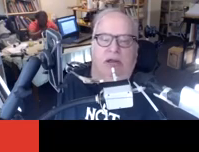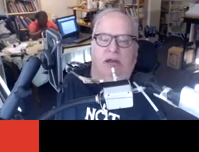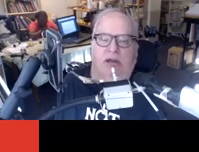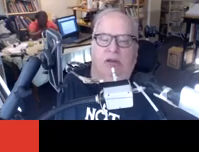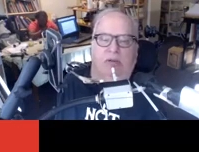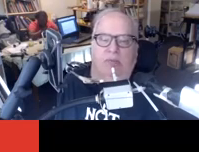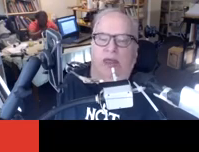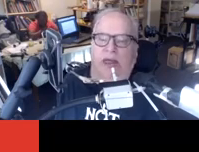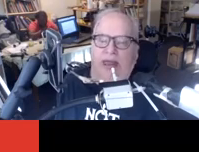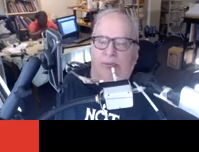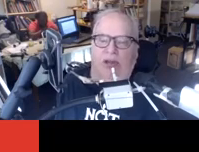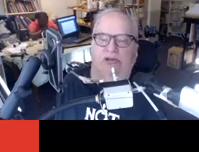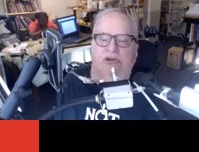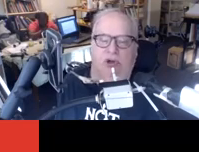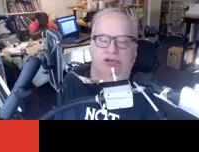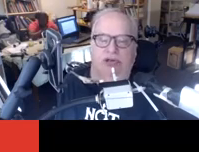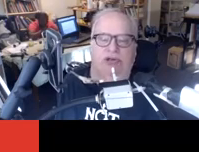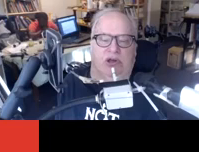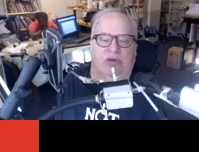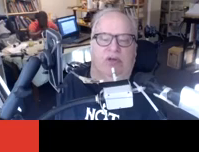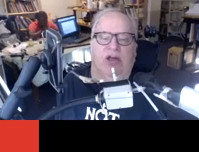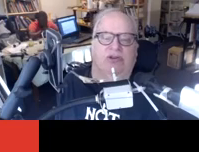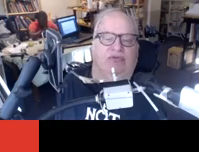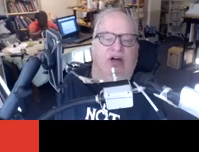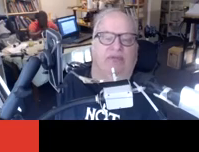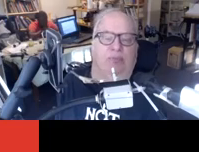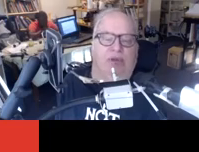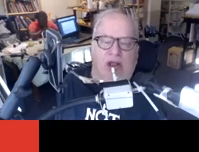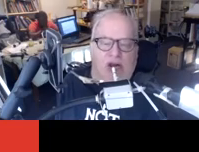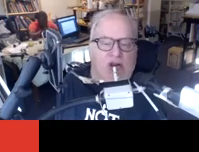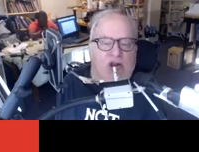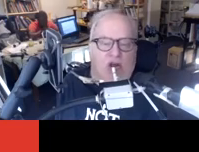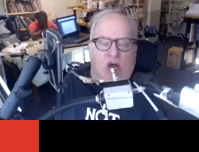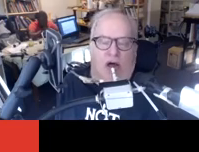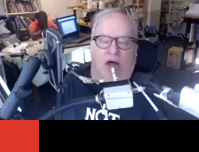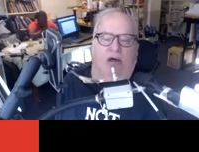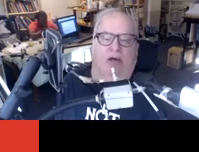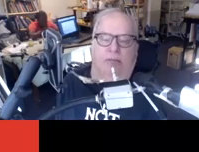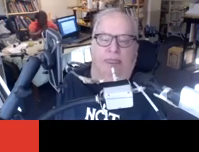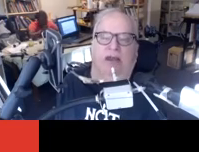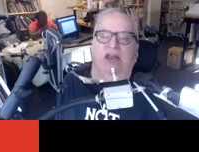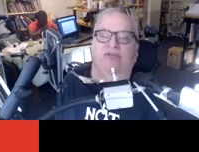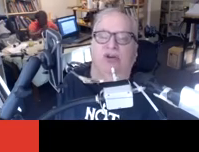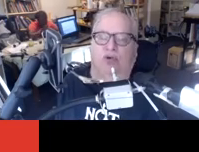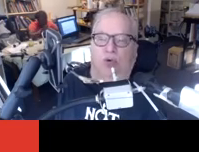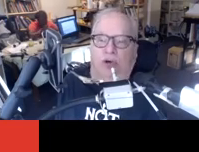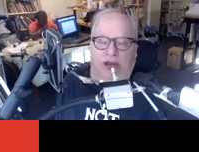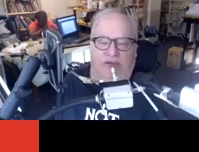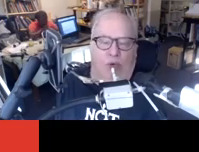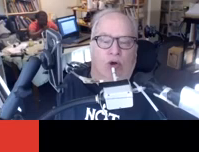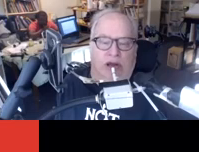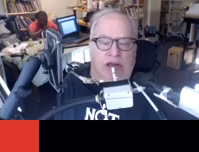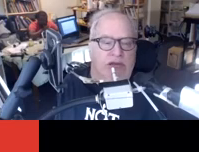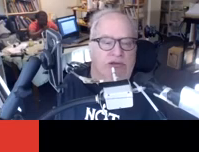on ableist notions of survivability, an inventory